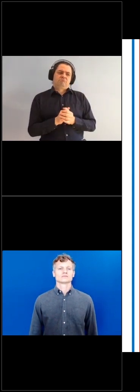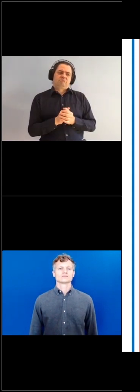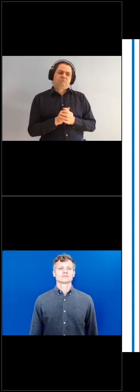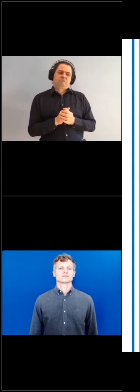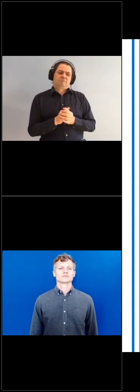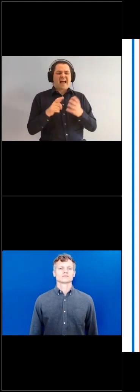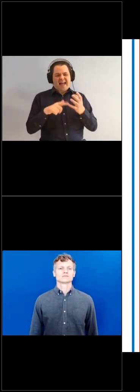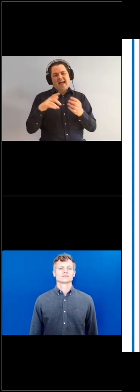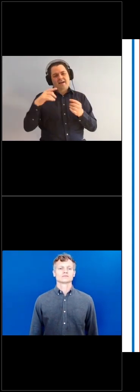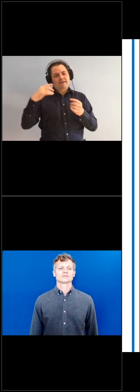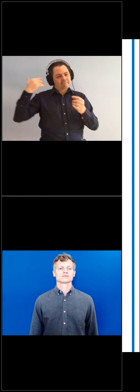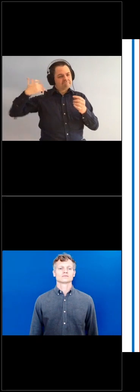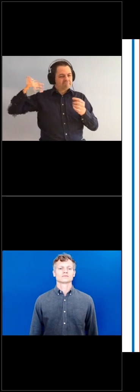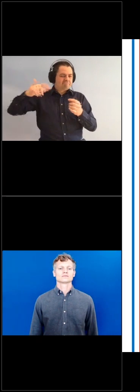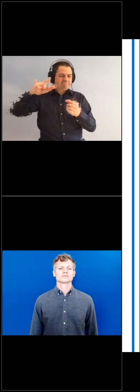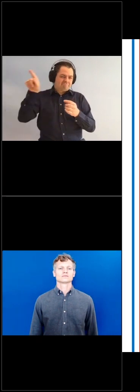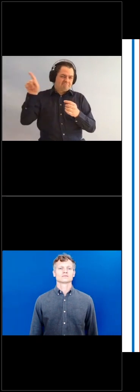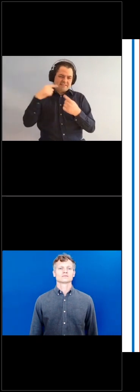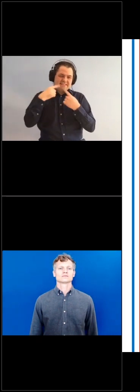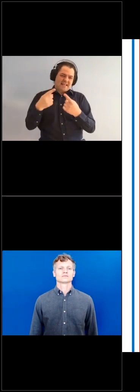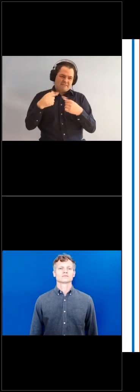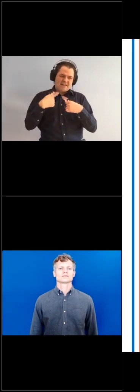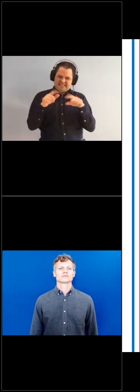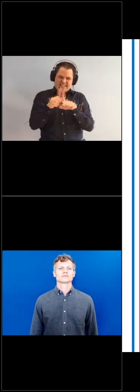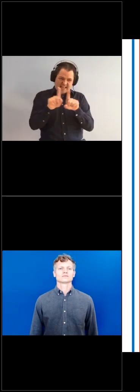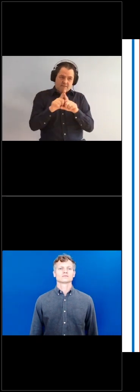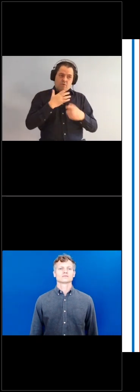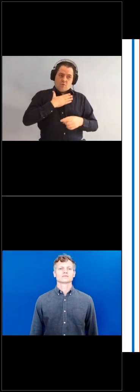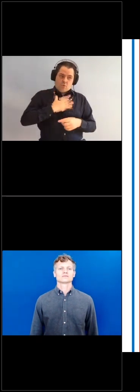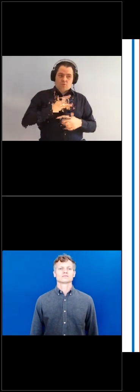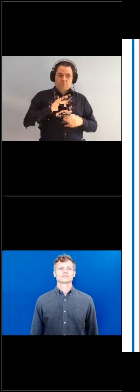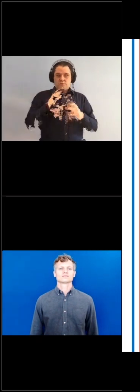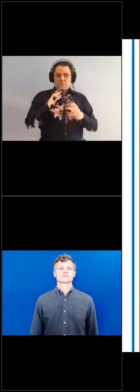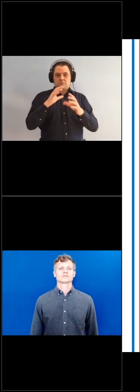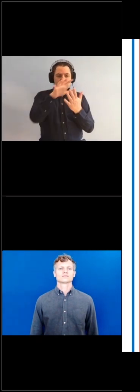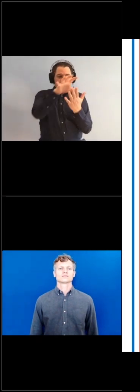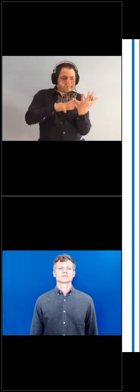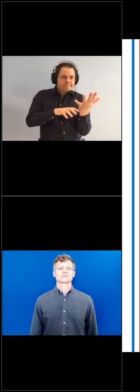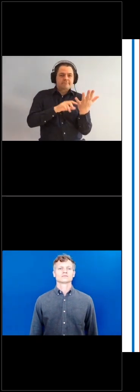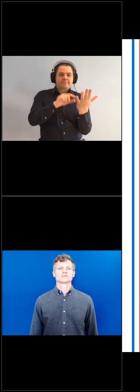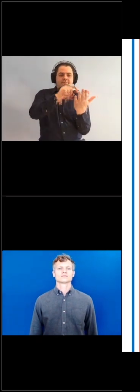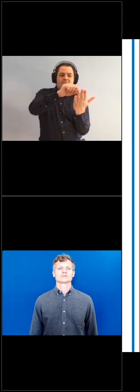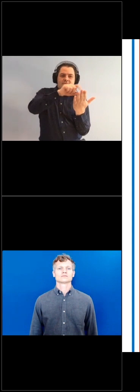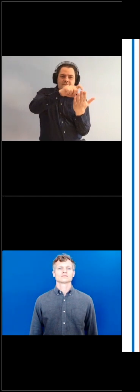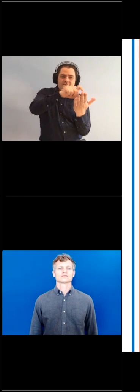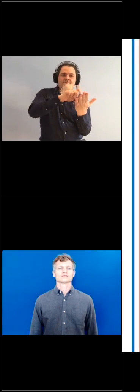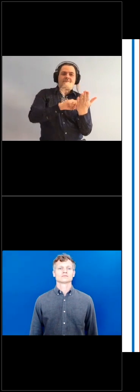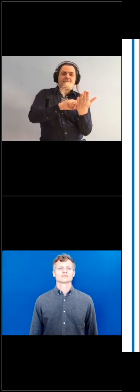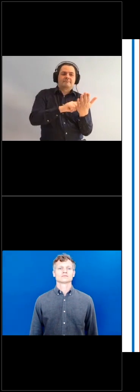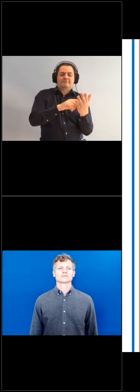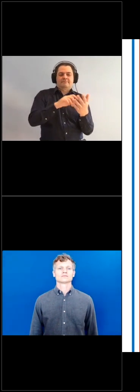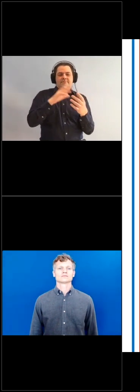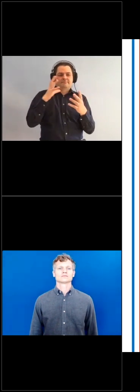been mentioned by previous panelists, but is to make sure that your communications are presented in different formats